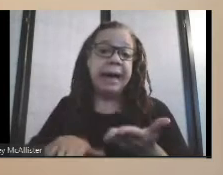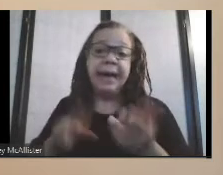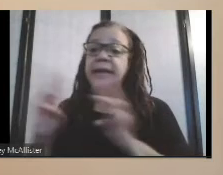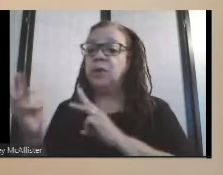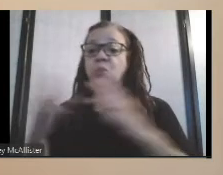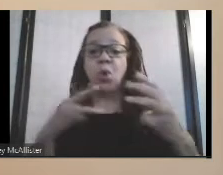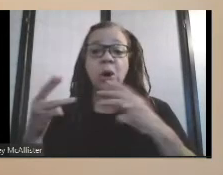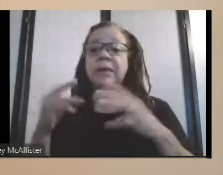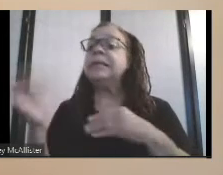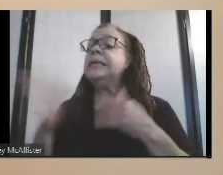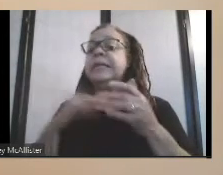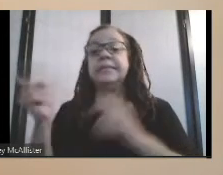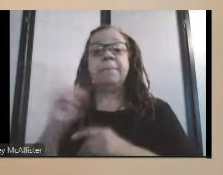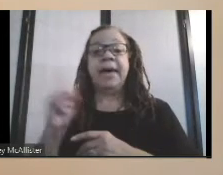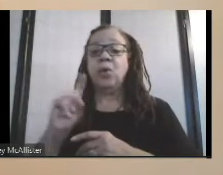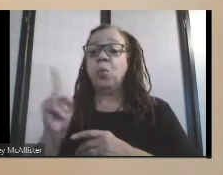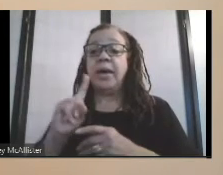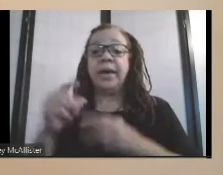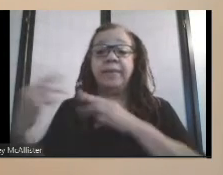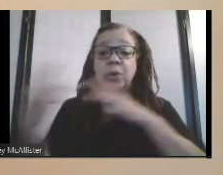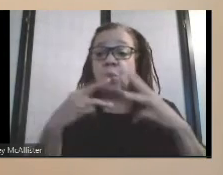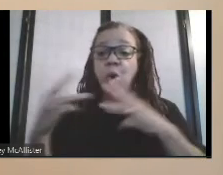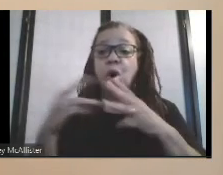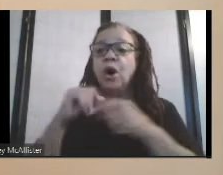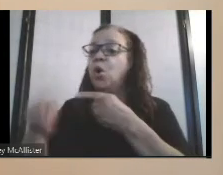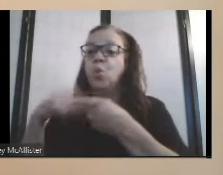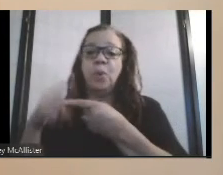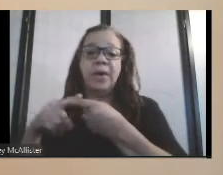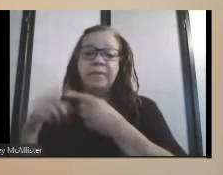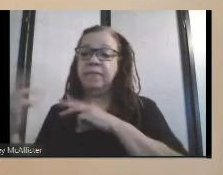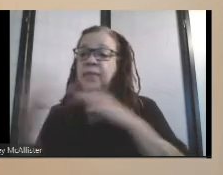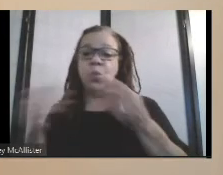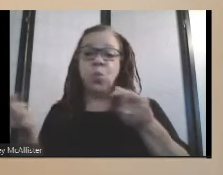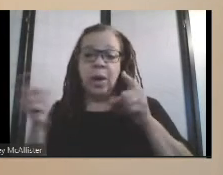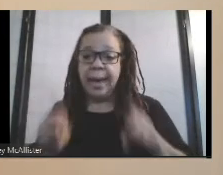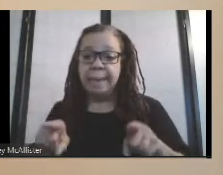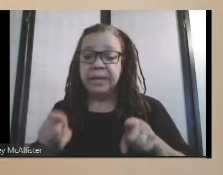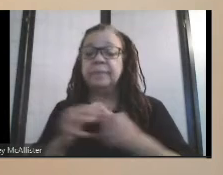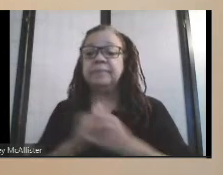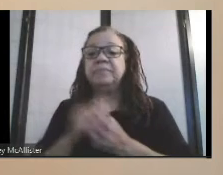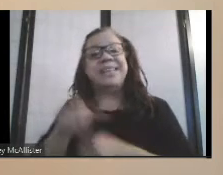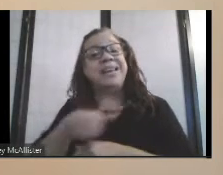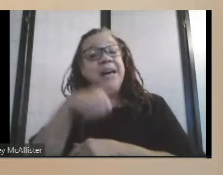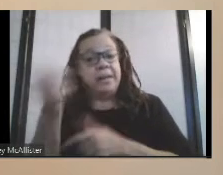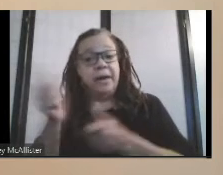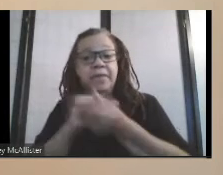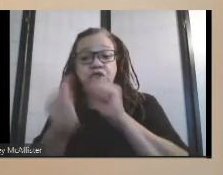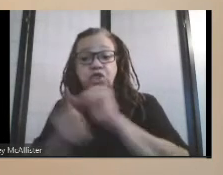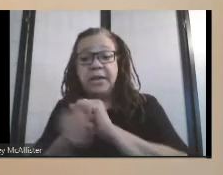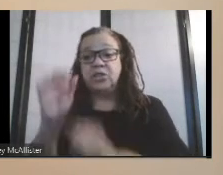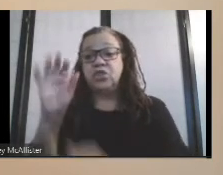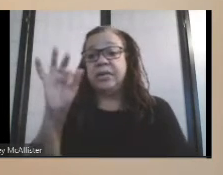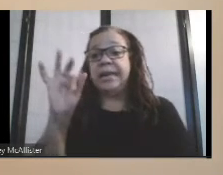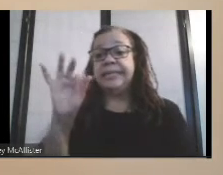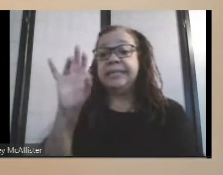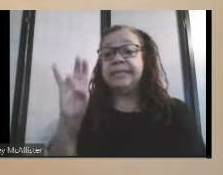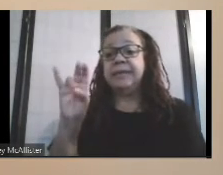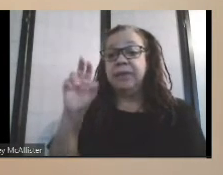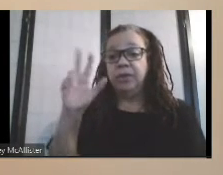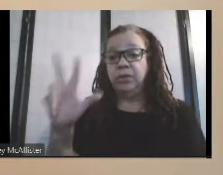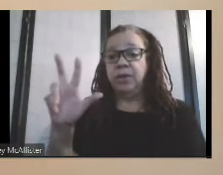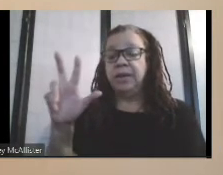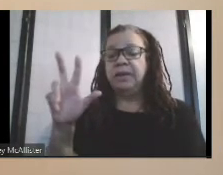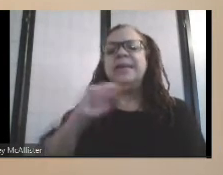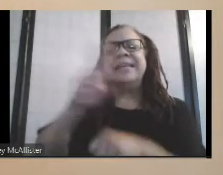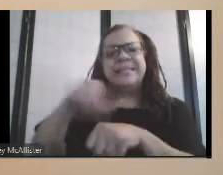no matter when or where those wars were fought. Another change occurred in 1973, when this